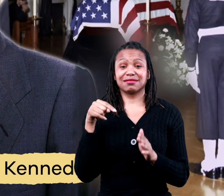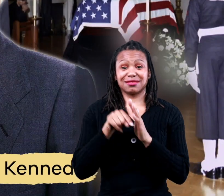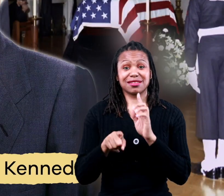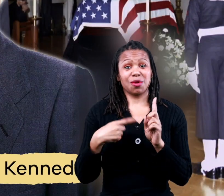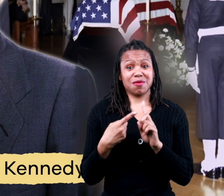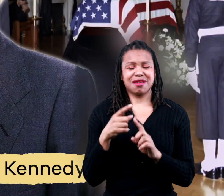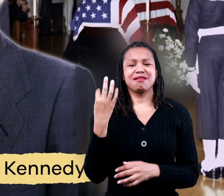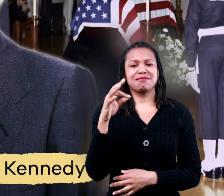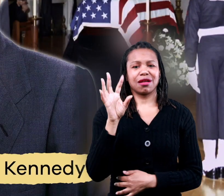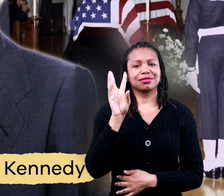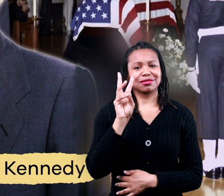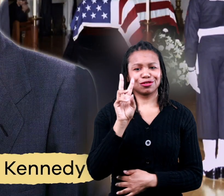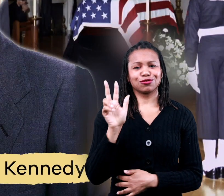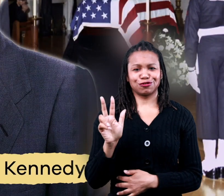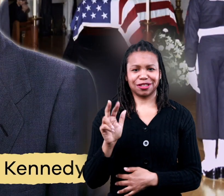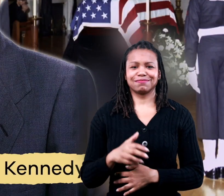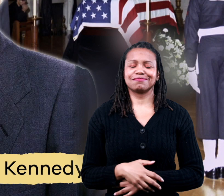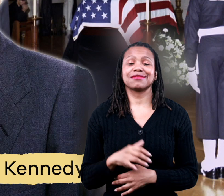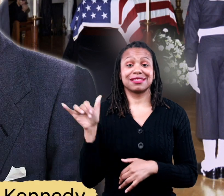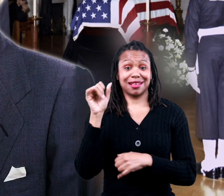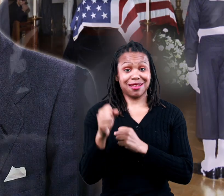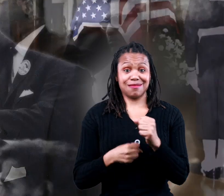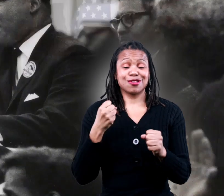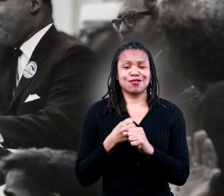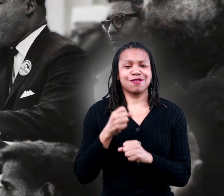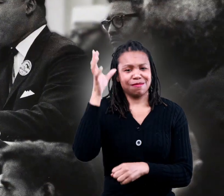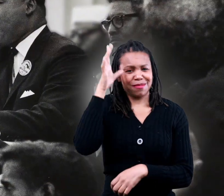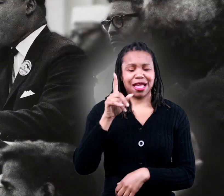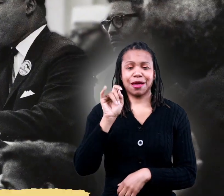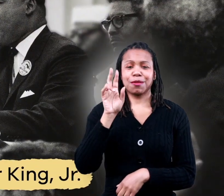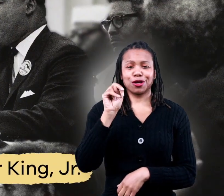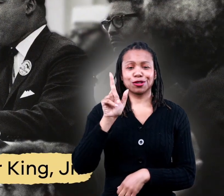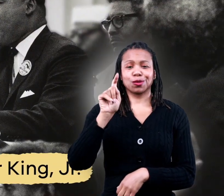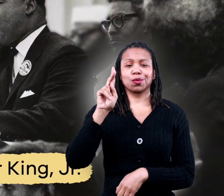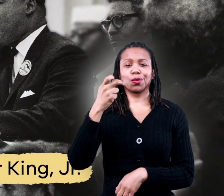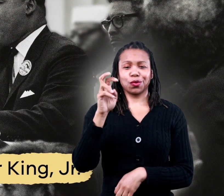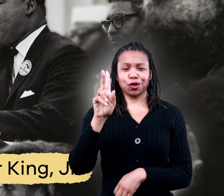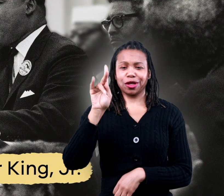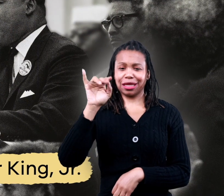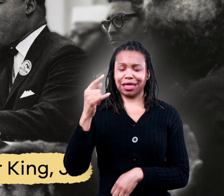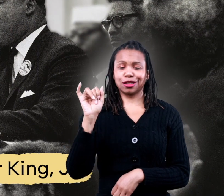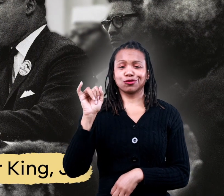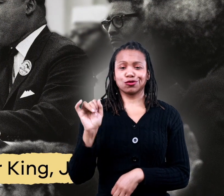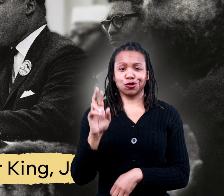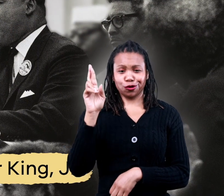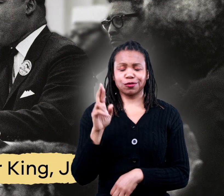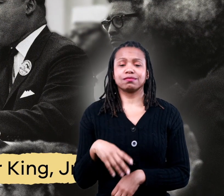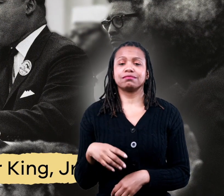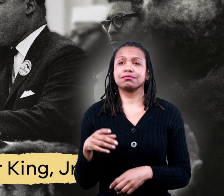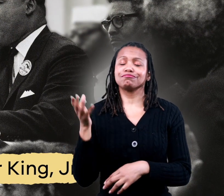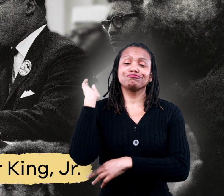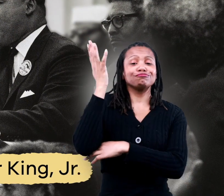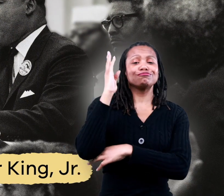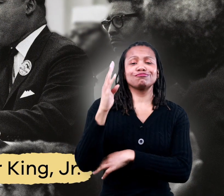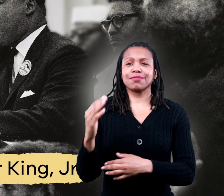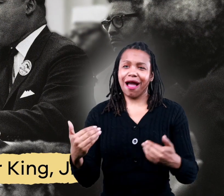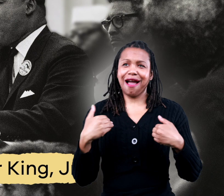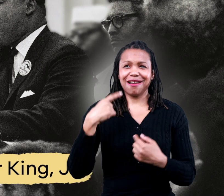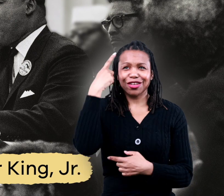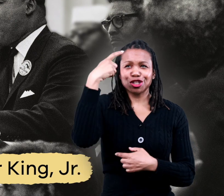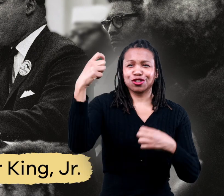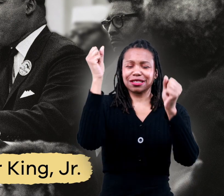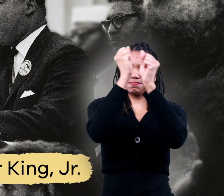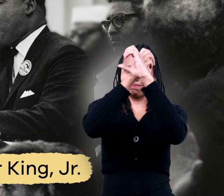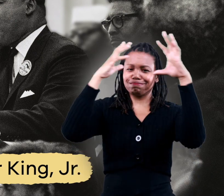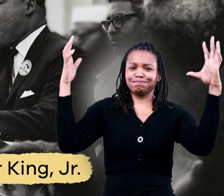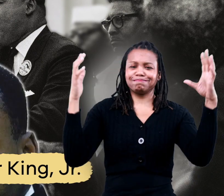was assassinated in 1963, and that same year, Dr. Martin Luther King Jr. gave his I